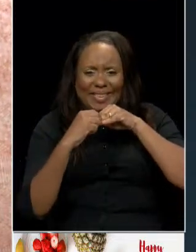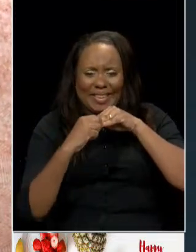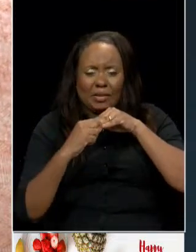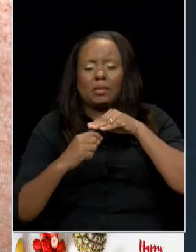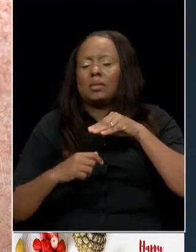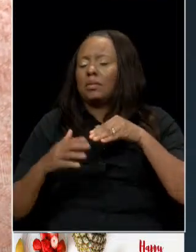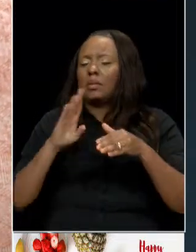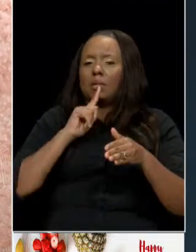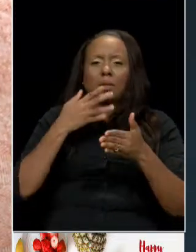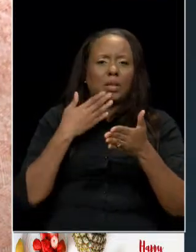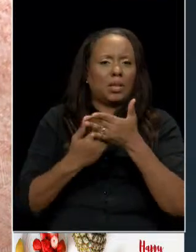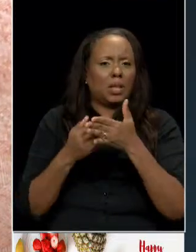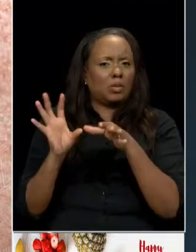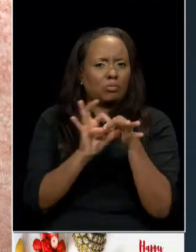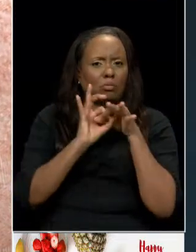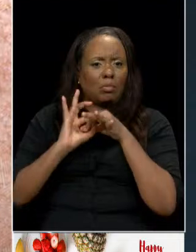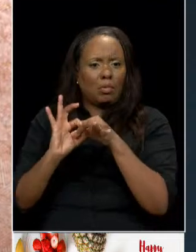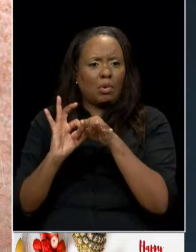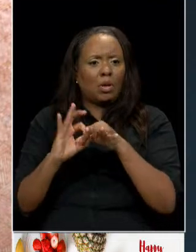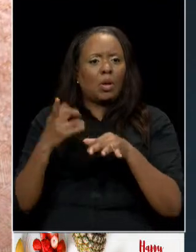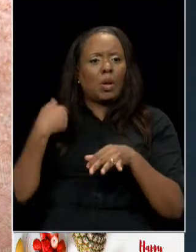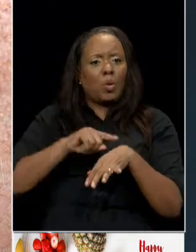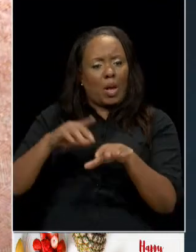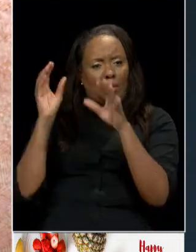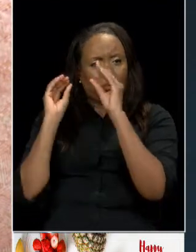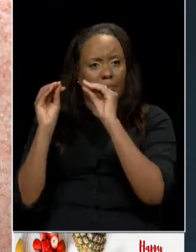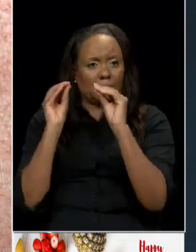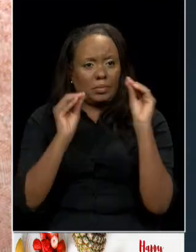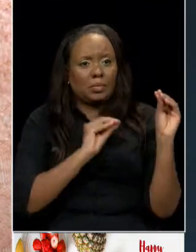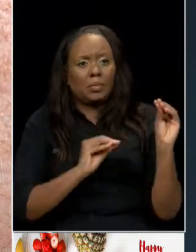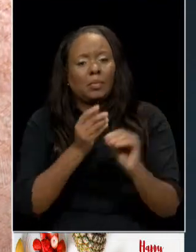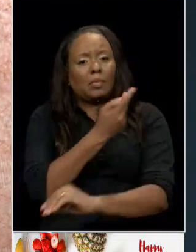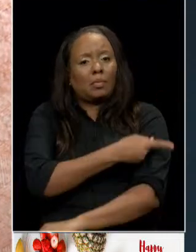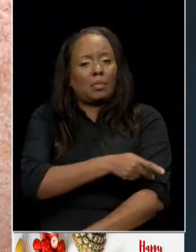that relationship with the patient, because we get to educate the patient not only